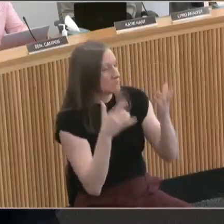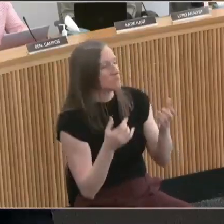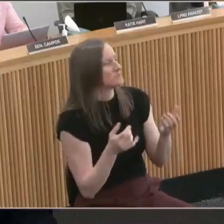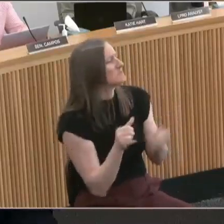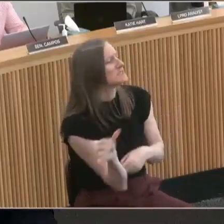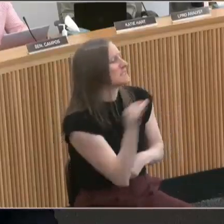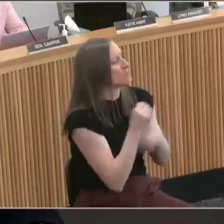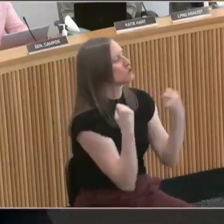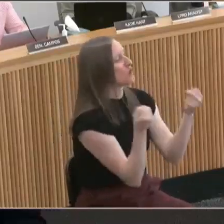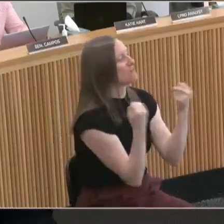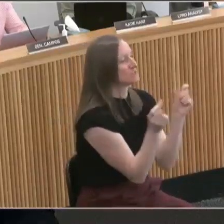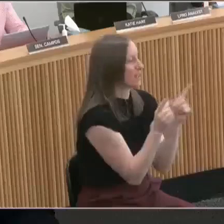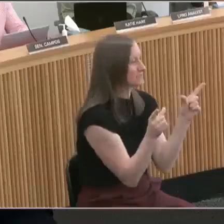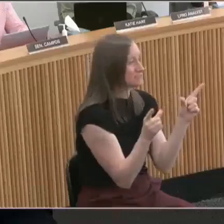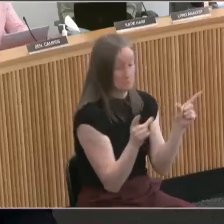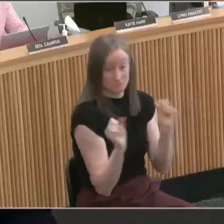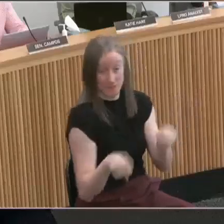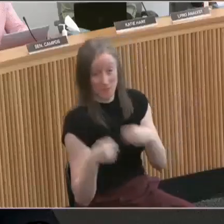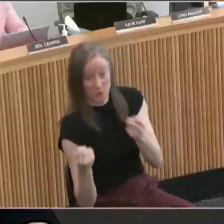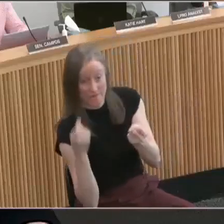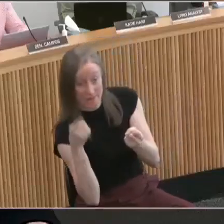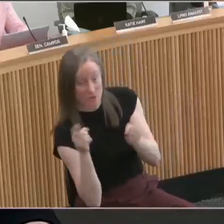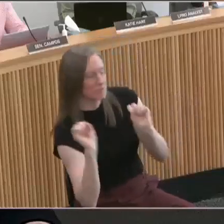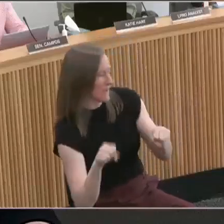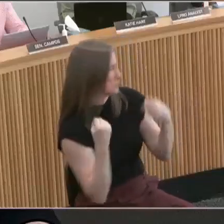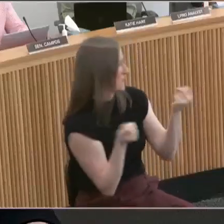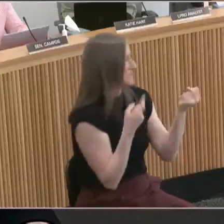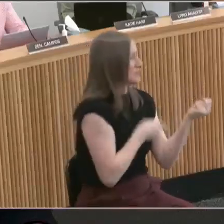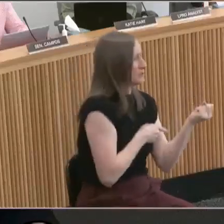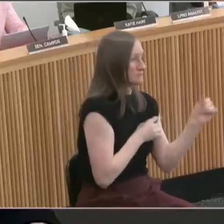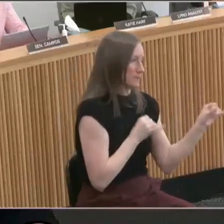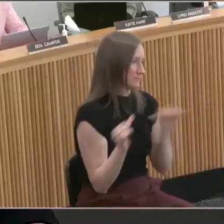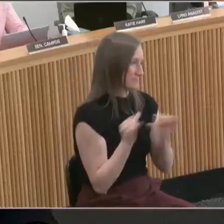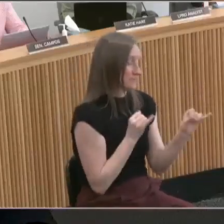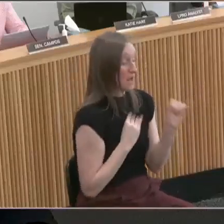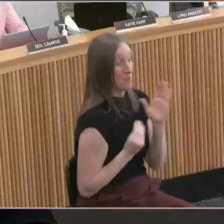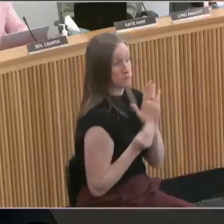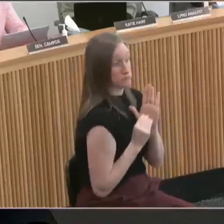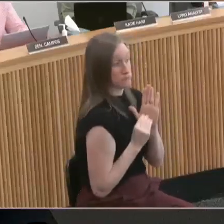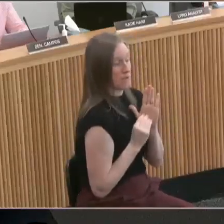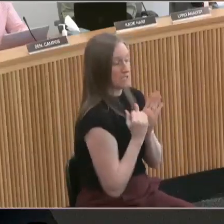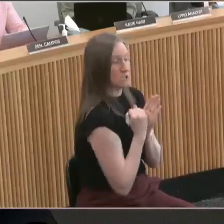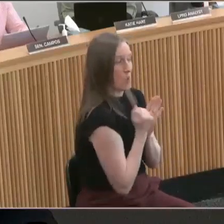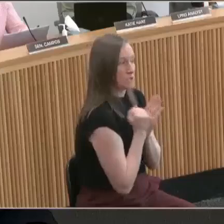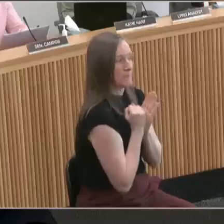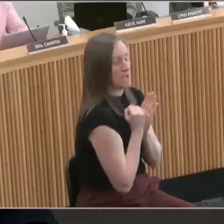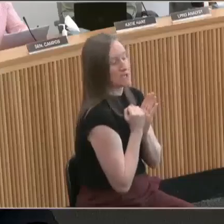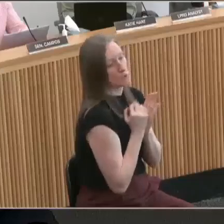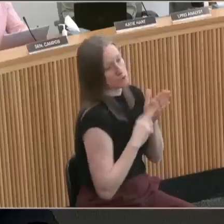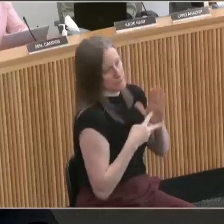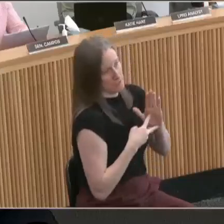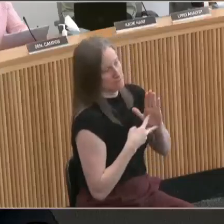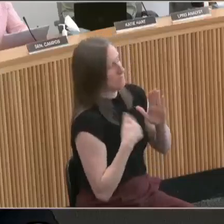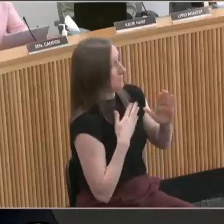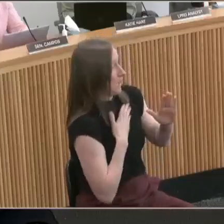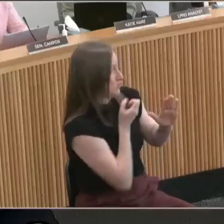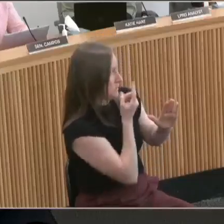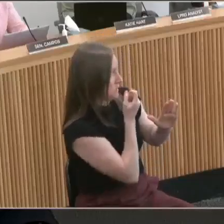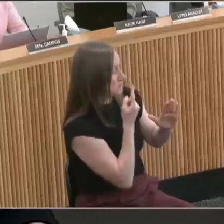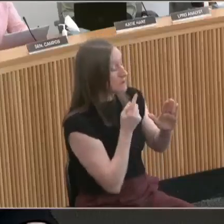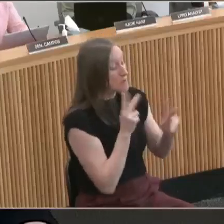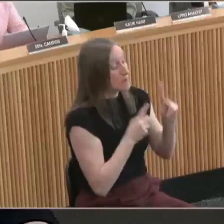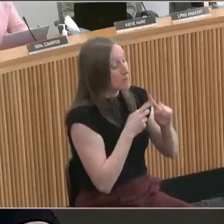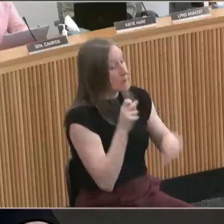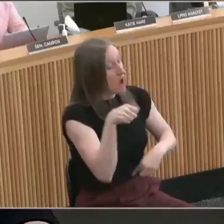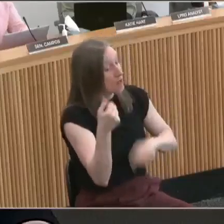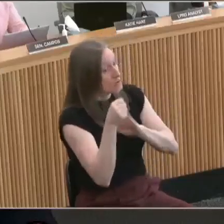Like if you're good to drive in that state, you're good to drive in this state. And that got put in as an endorsement, which would mean, as I understand it, that people from other